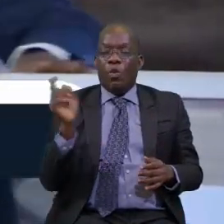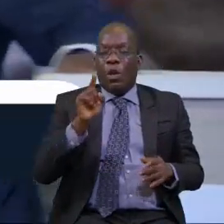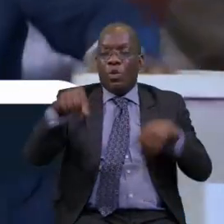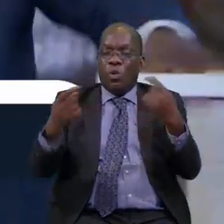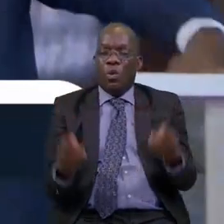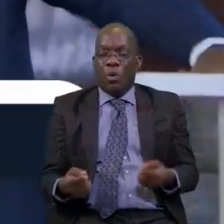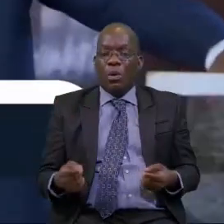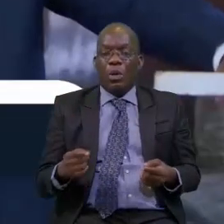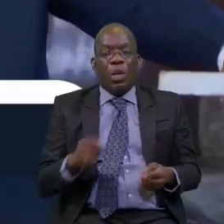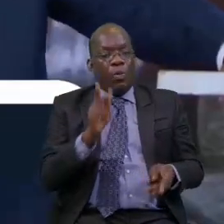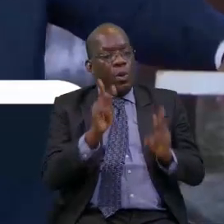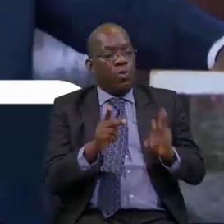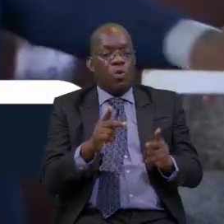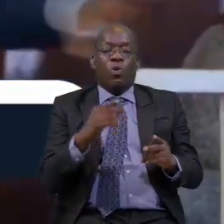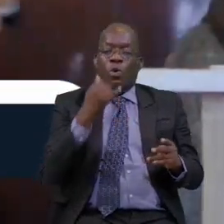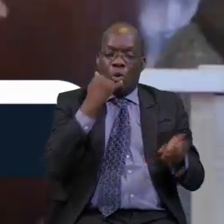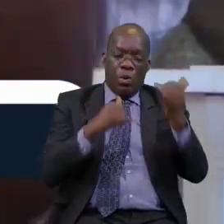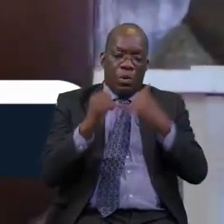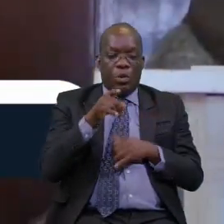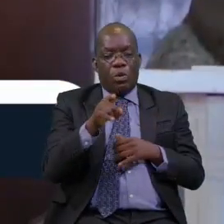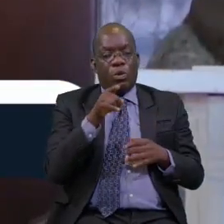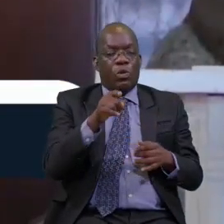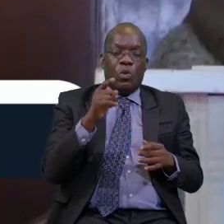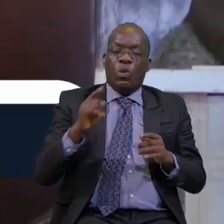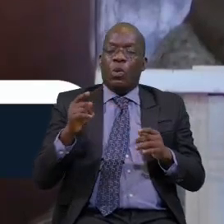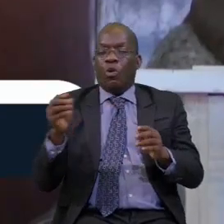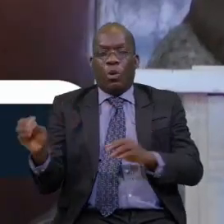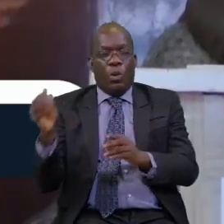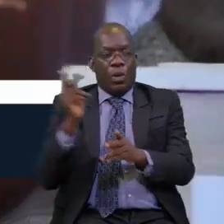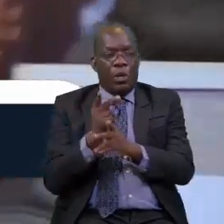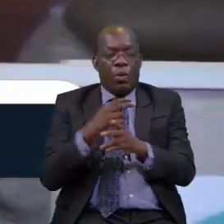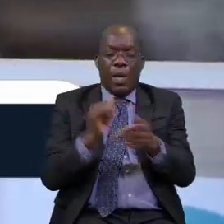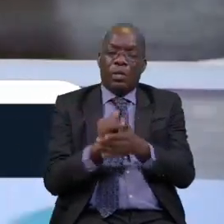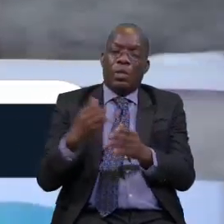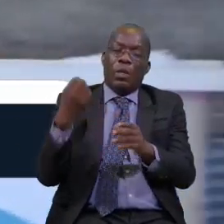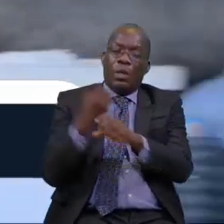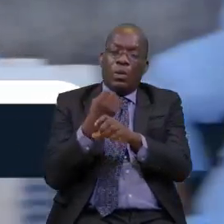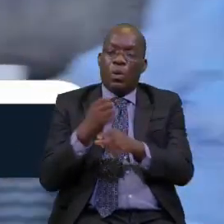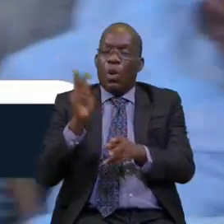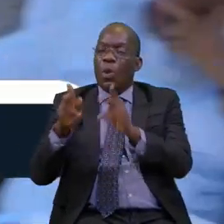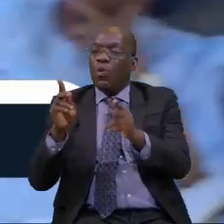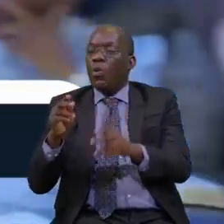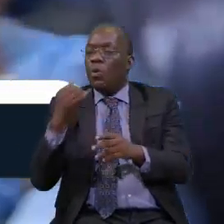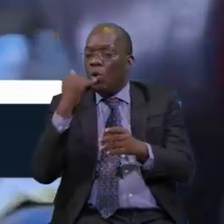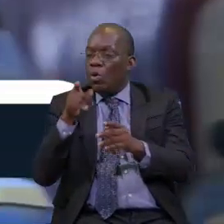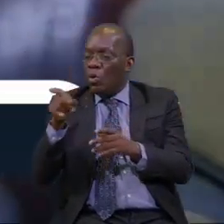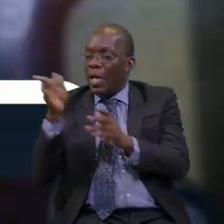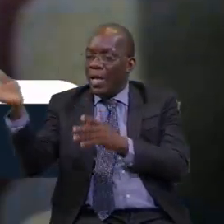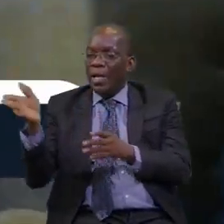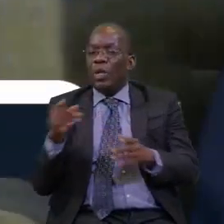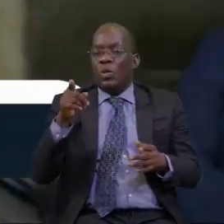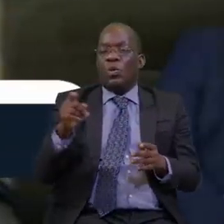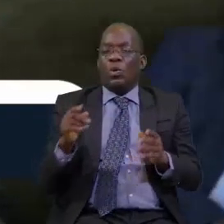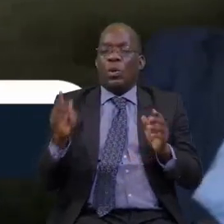who have offended you, have not forgiven. Anywhere you turn on this street, there are people who have offended you, have not forgiven. And the thing is